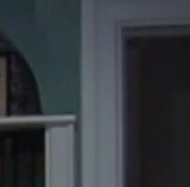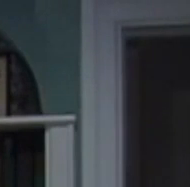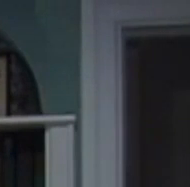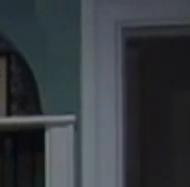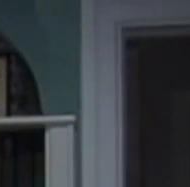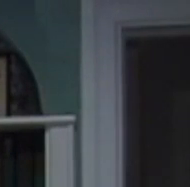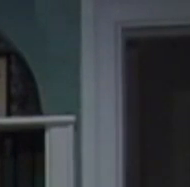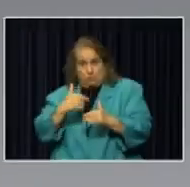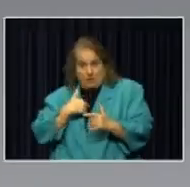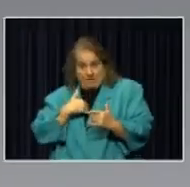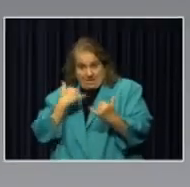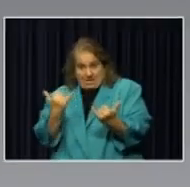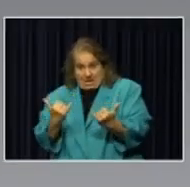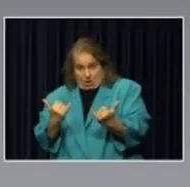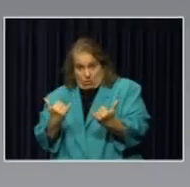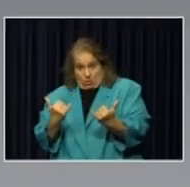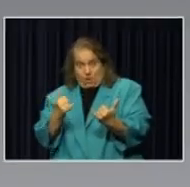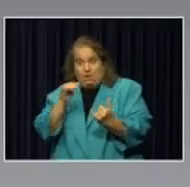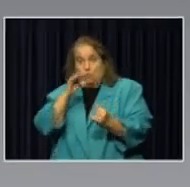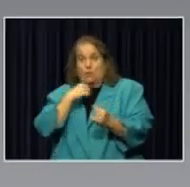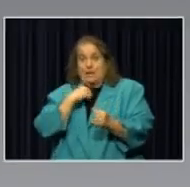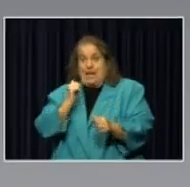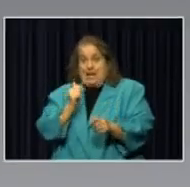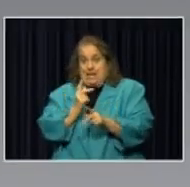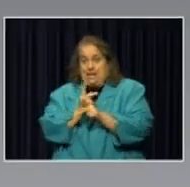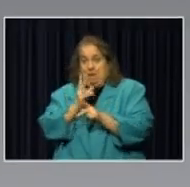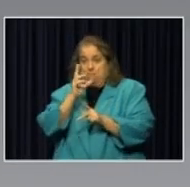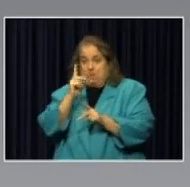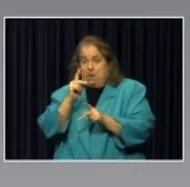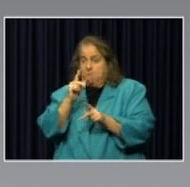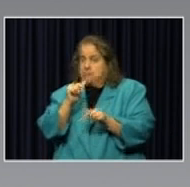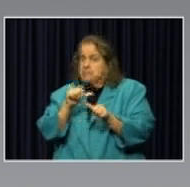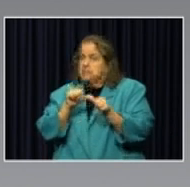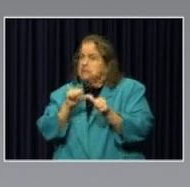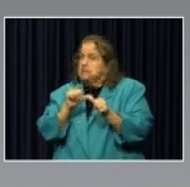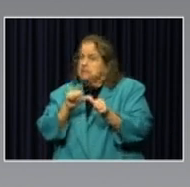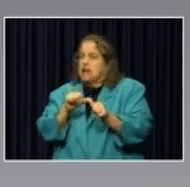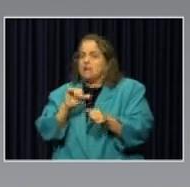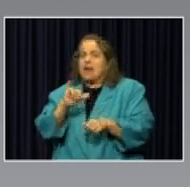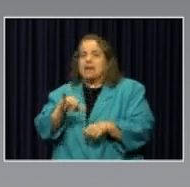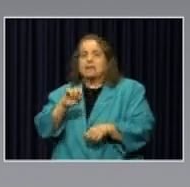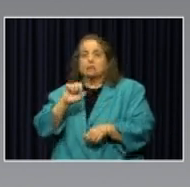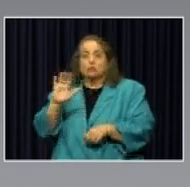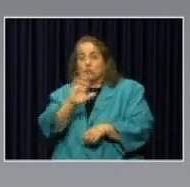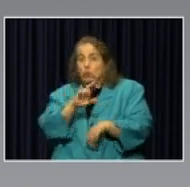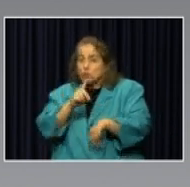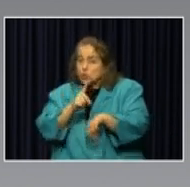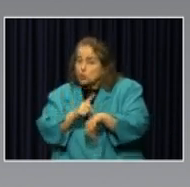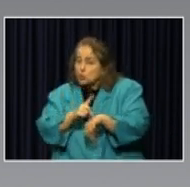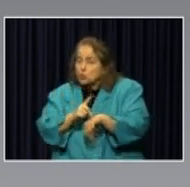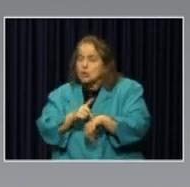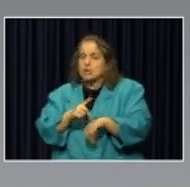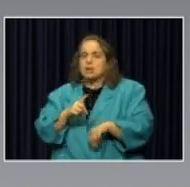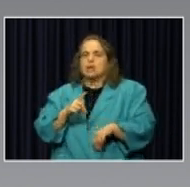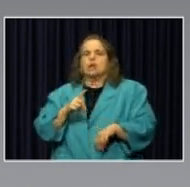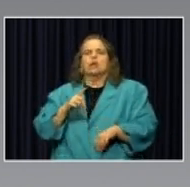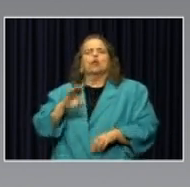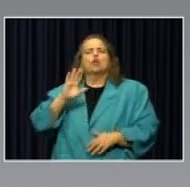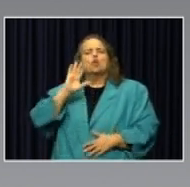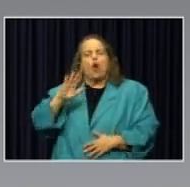down. If we can keep this up, if we believe that it is our patriotic duty, our